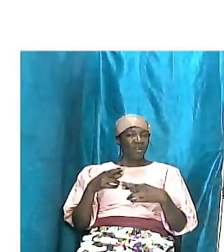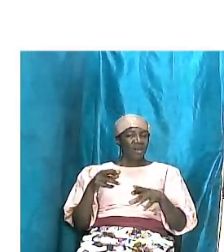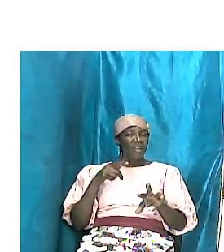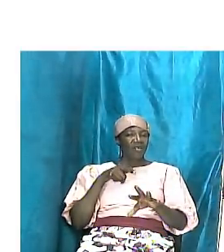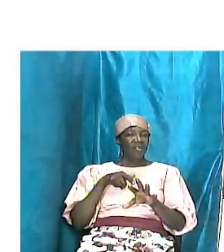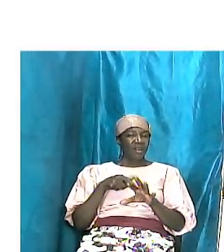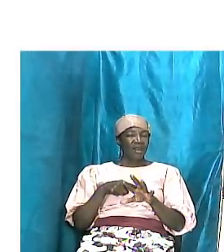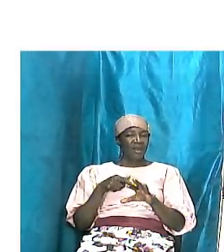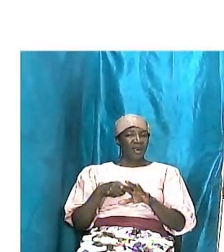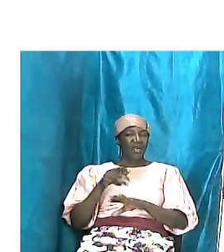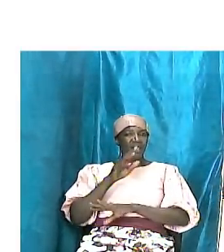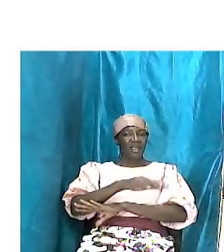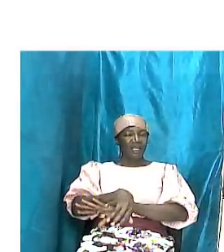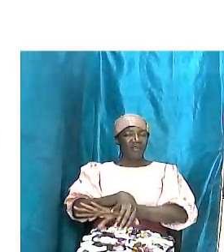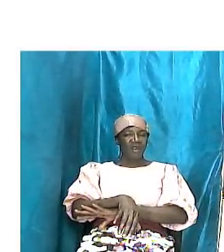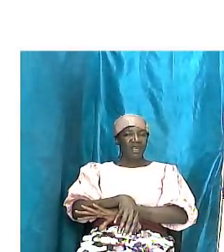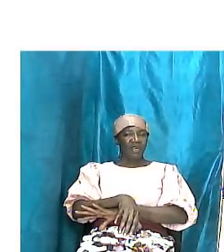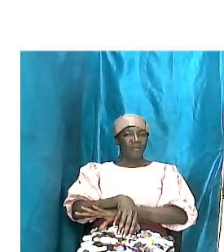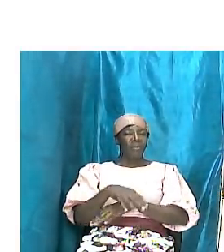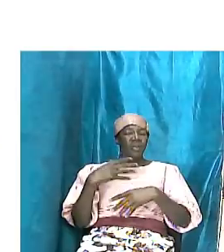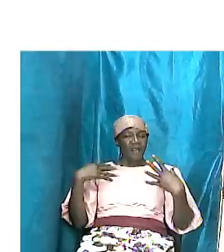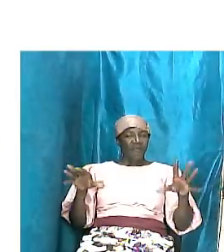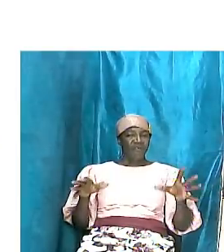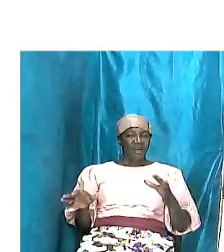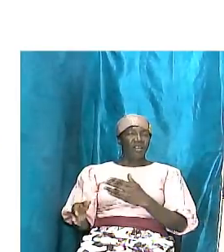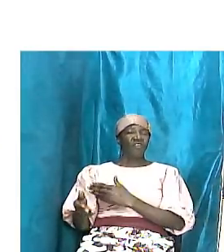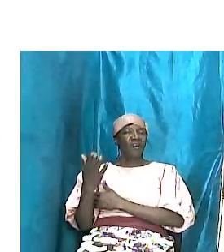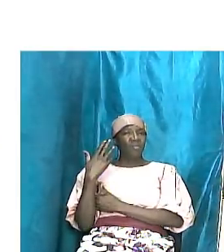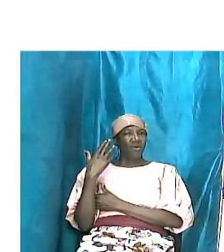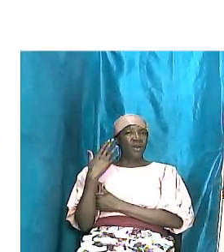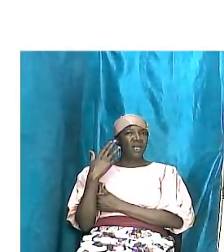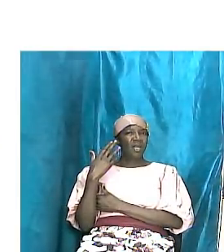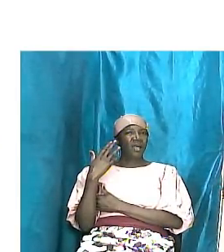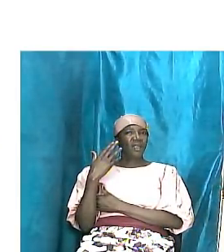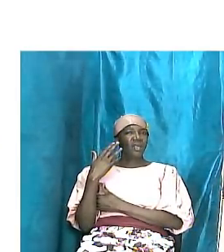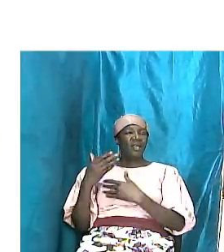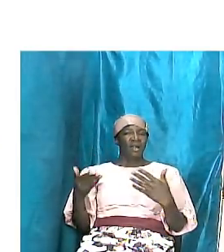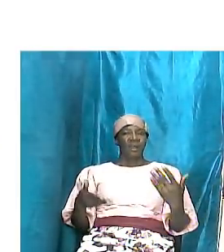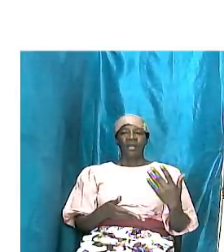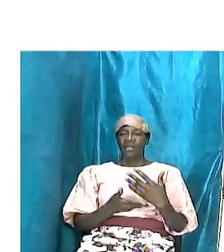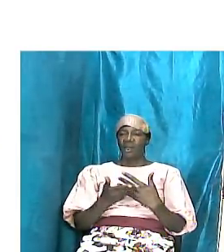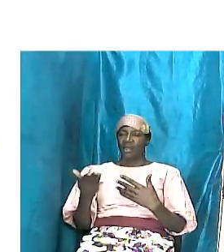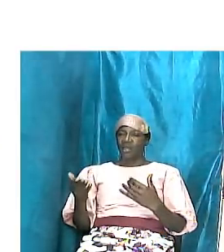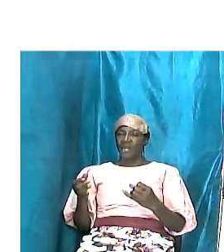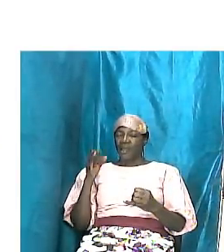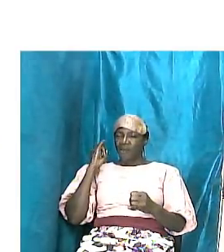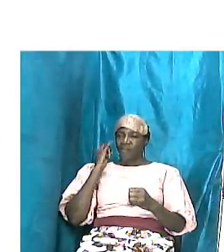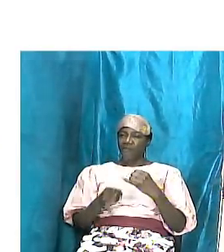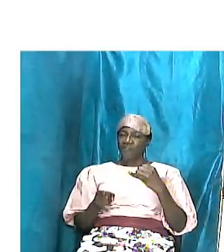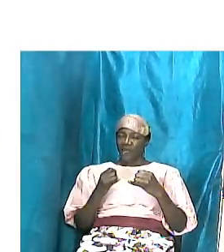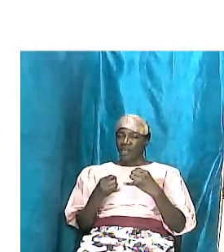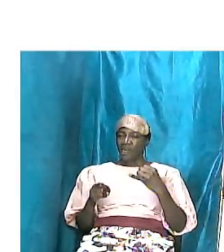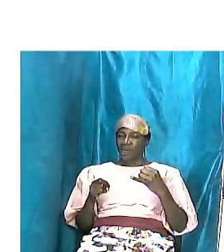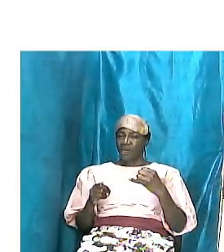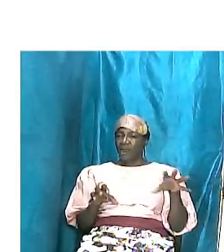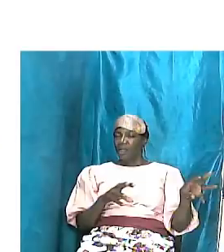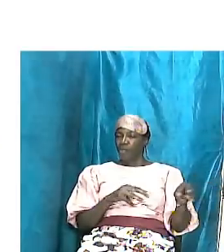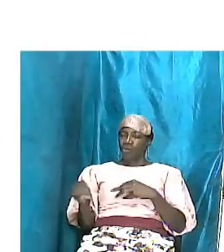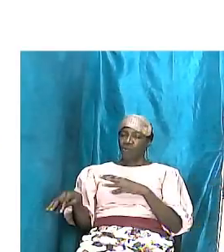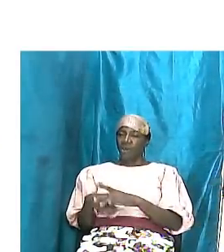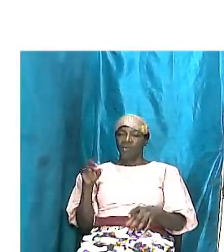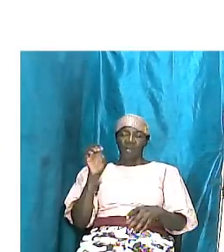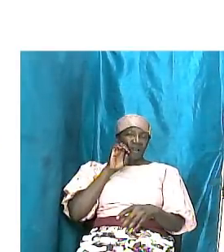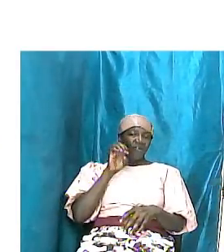was implemented. It started in the evening and it was completed in the morning. Their final departure out of Egypt